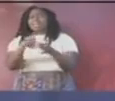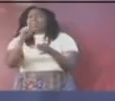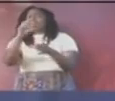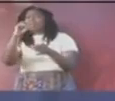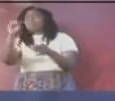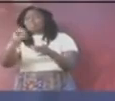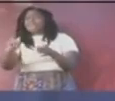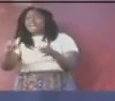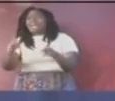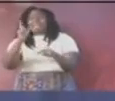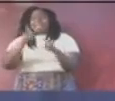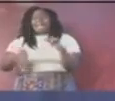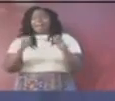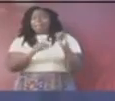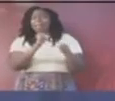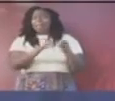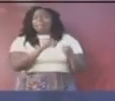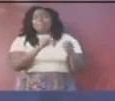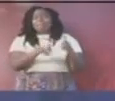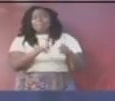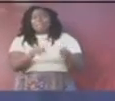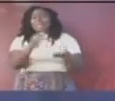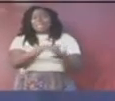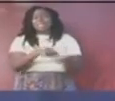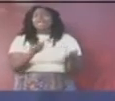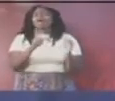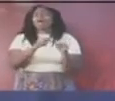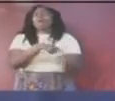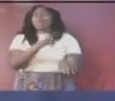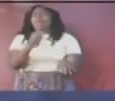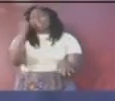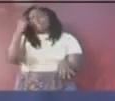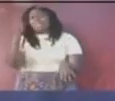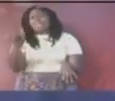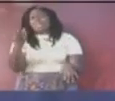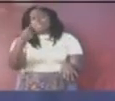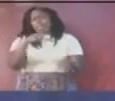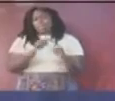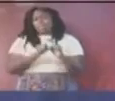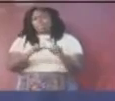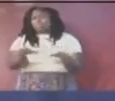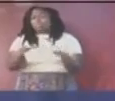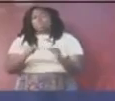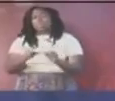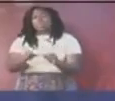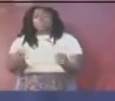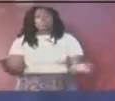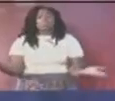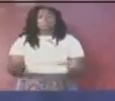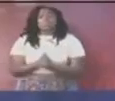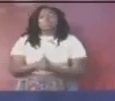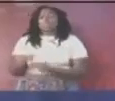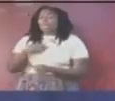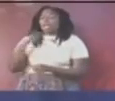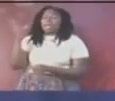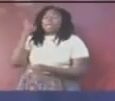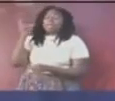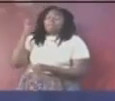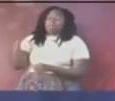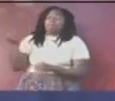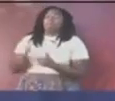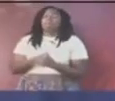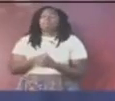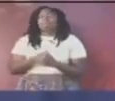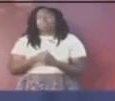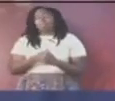only about bed spaces, it's about the staff to also treat a patient. And from what I've been hearing within the parallel healthcare system is that the